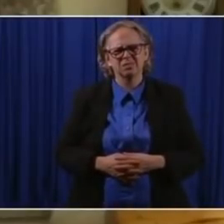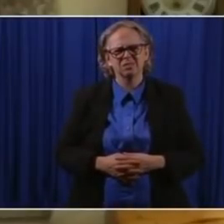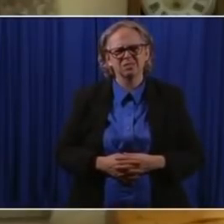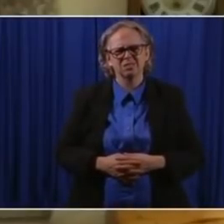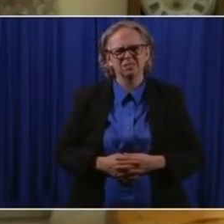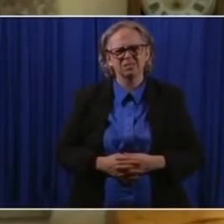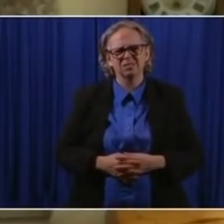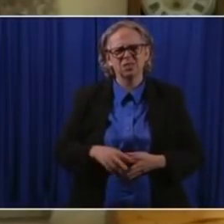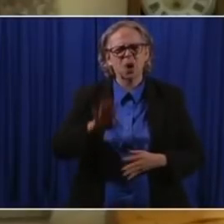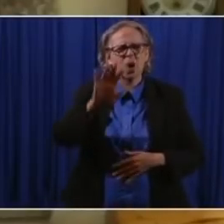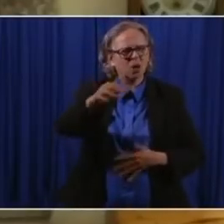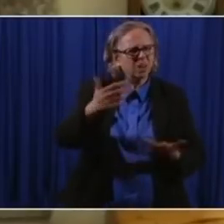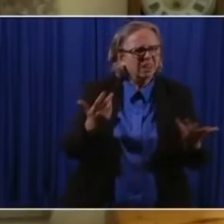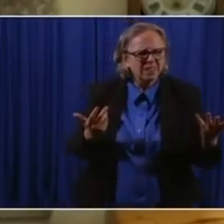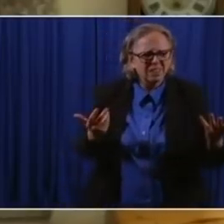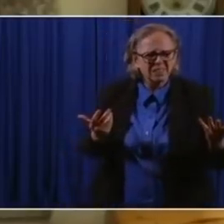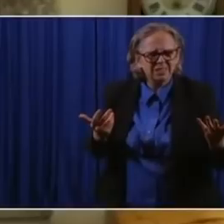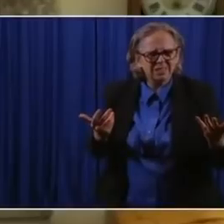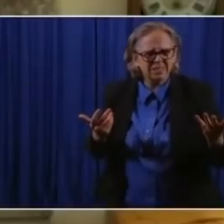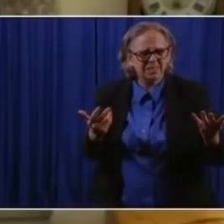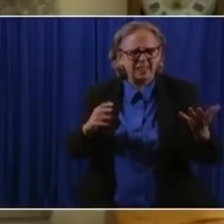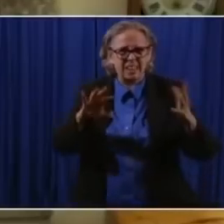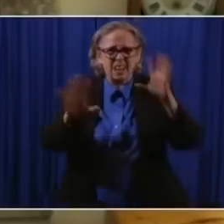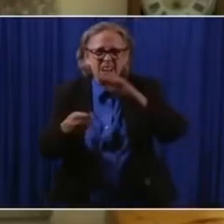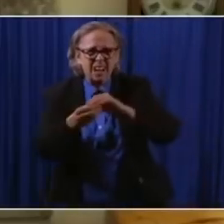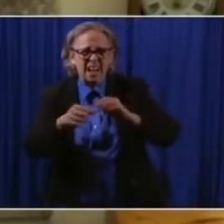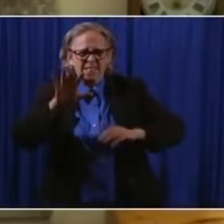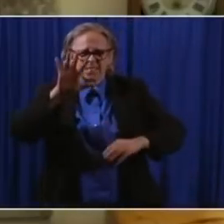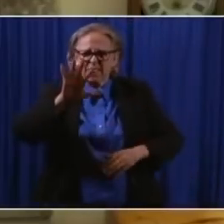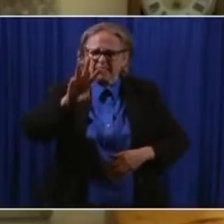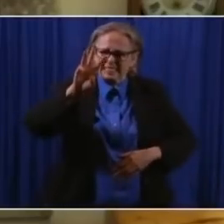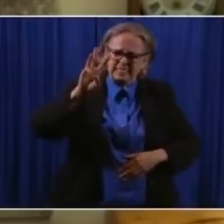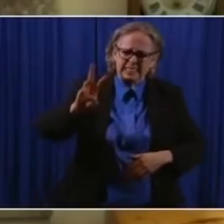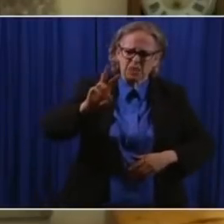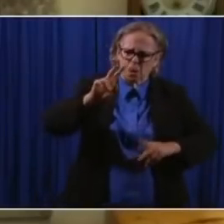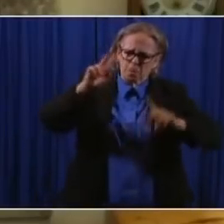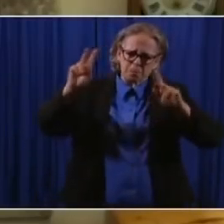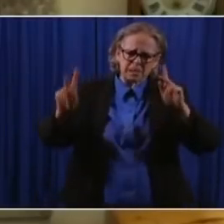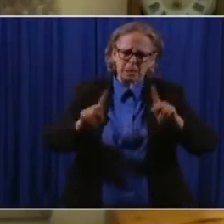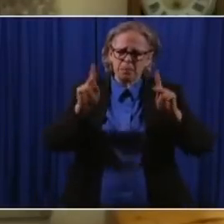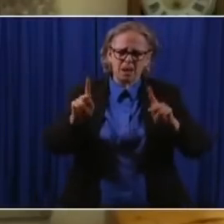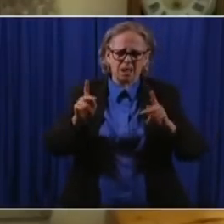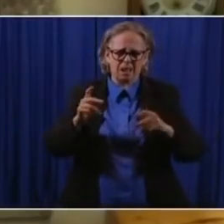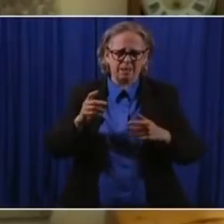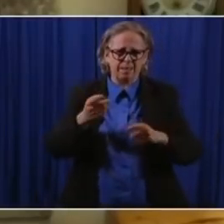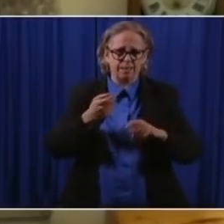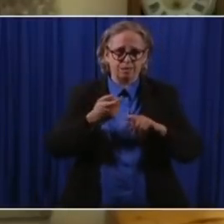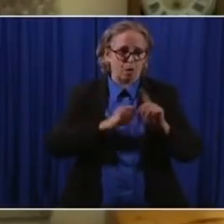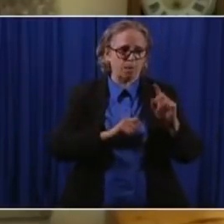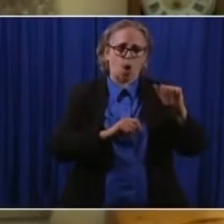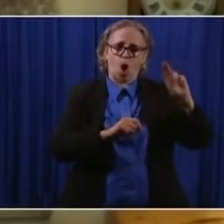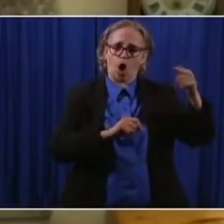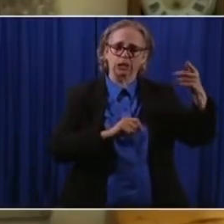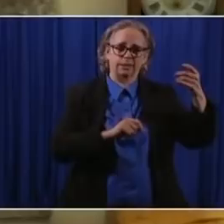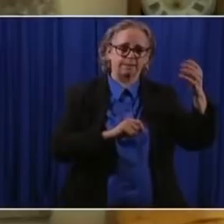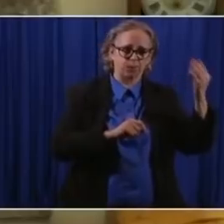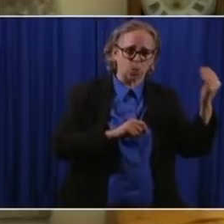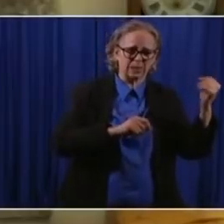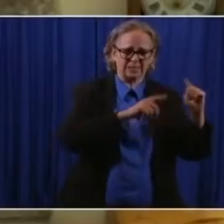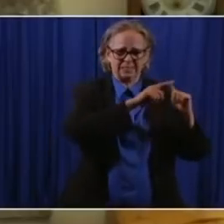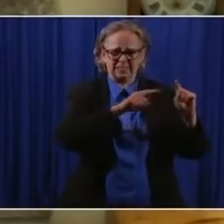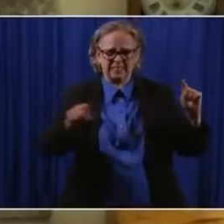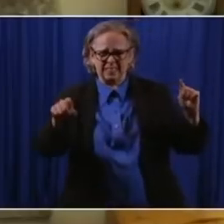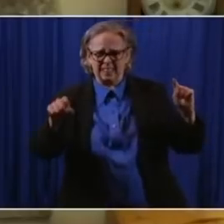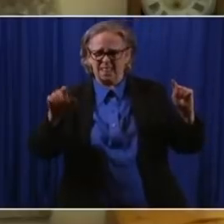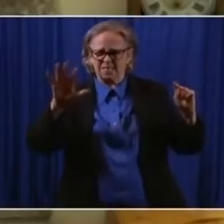shot across Ohio, 17 of them killed from Friday, August 14th through today. And these are just the cases that